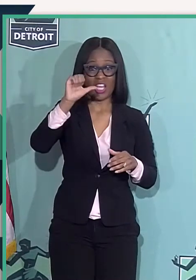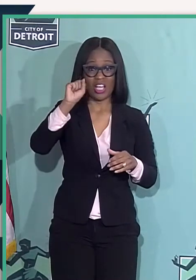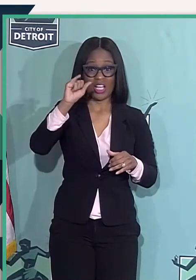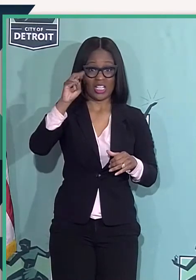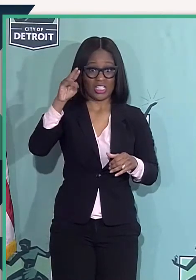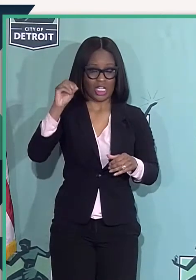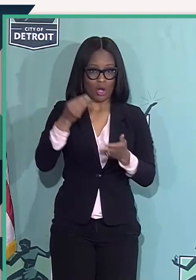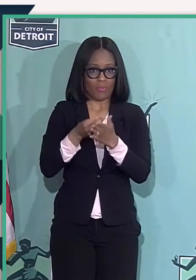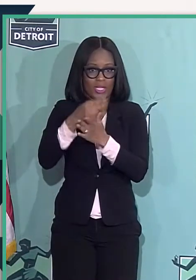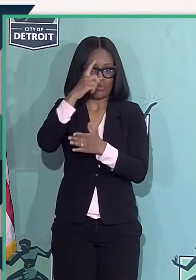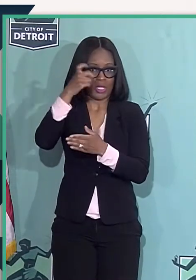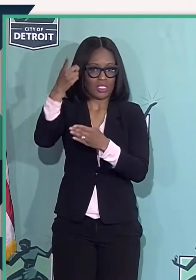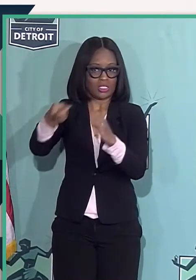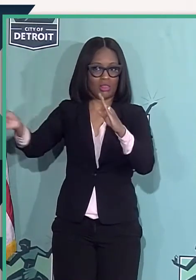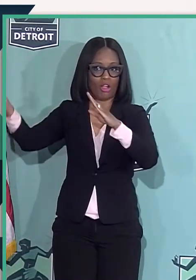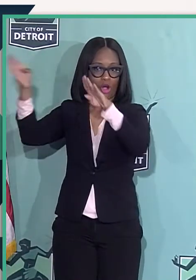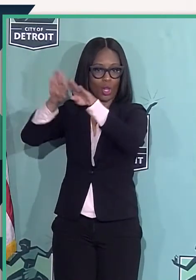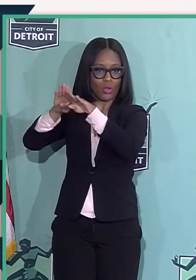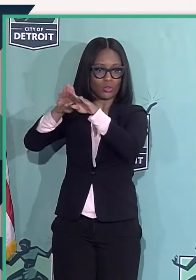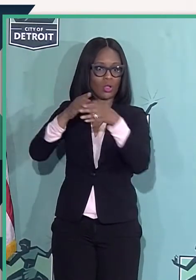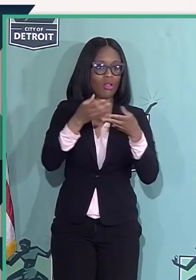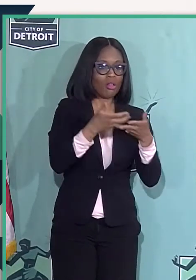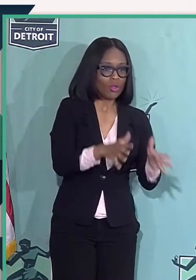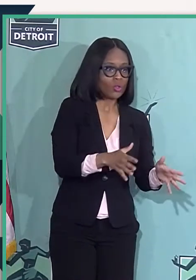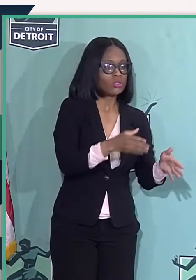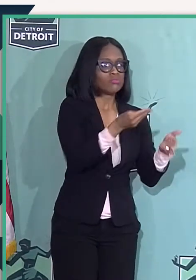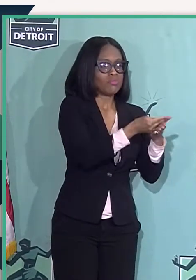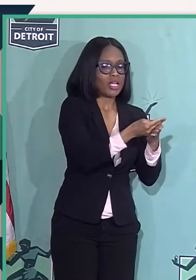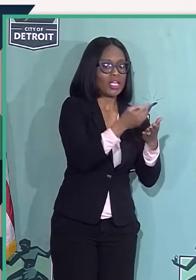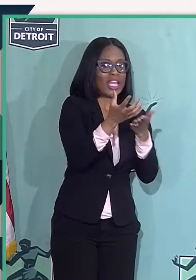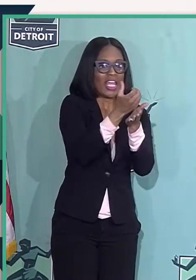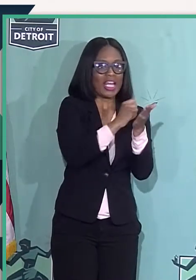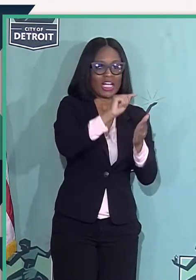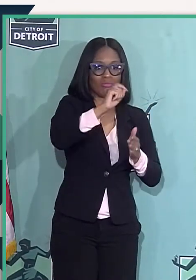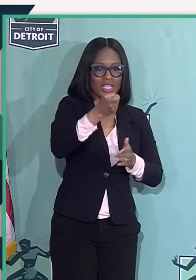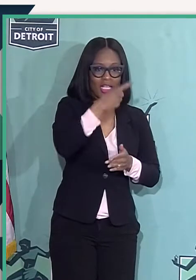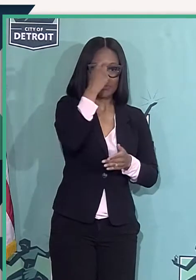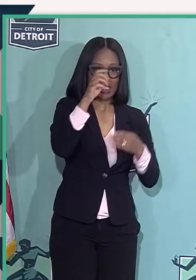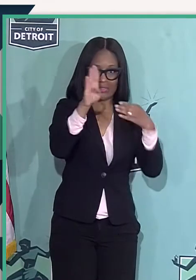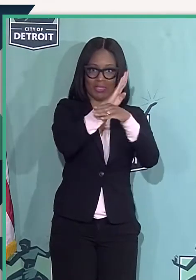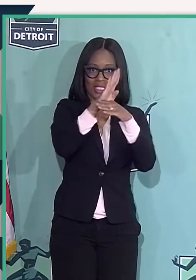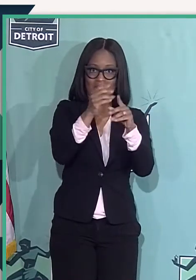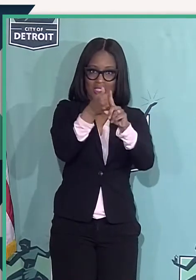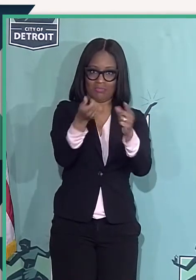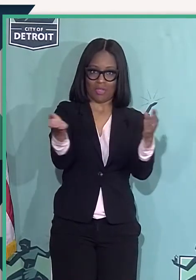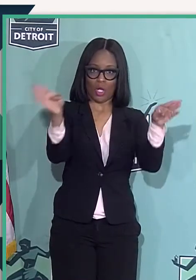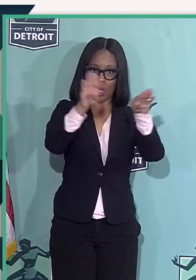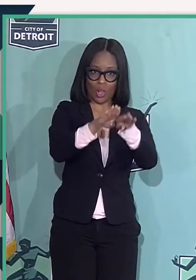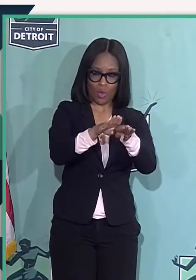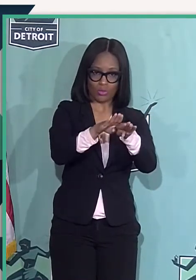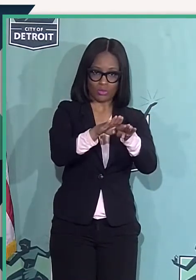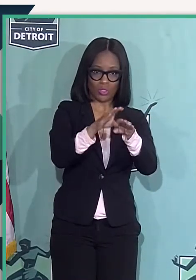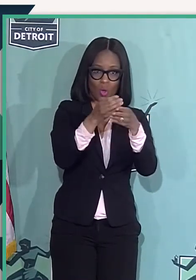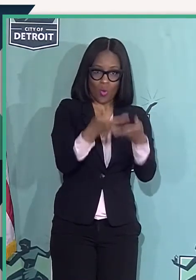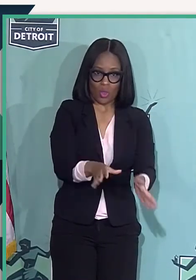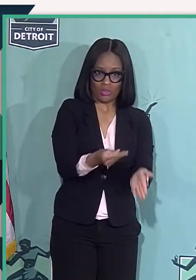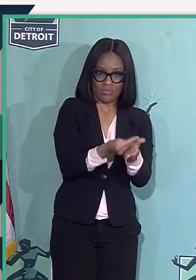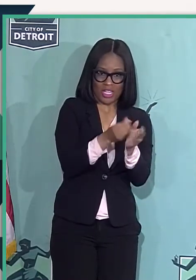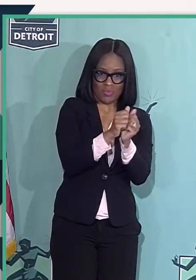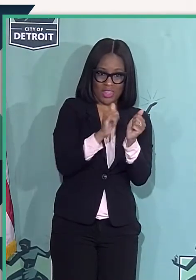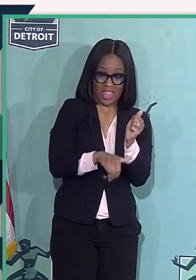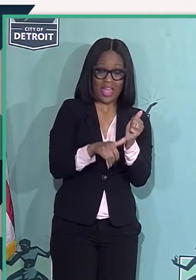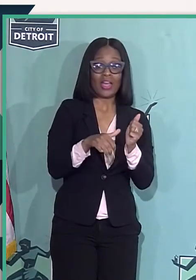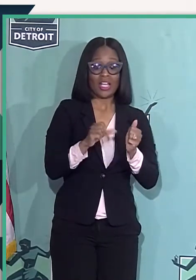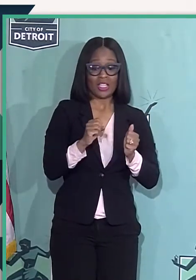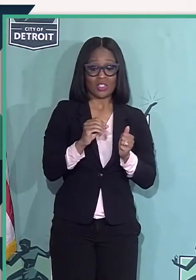are closed. We're losing tens of millions in income tax revenue because businesses are closed. And so those